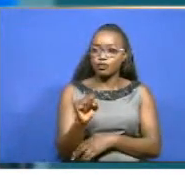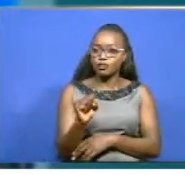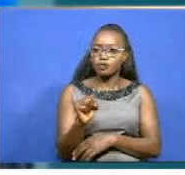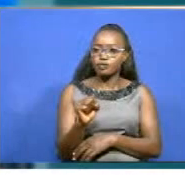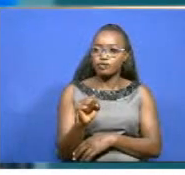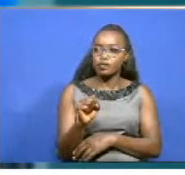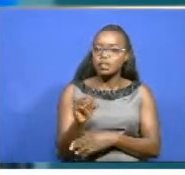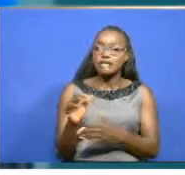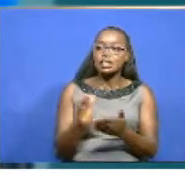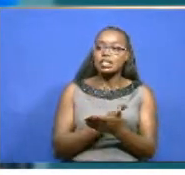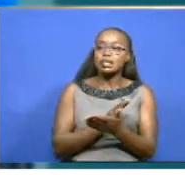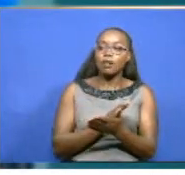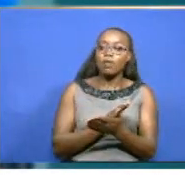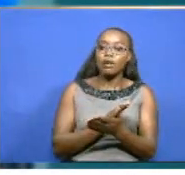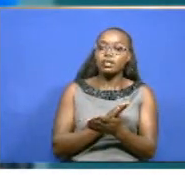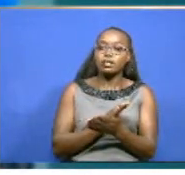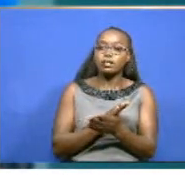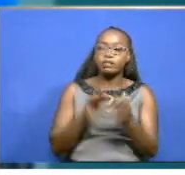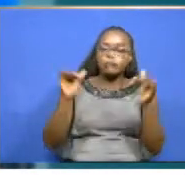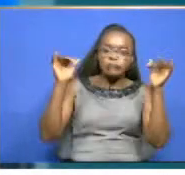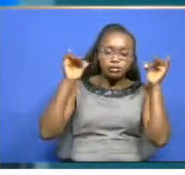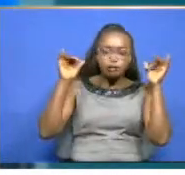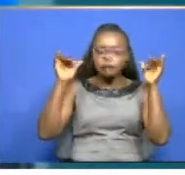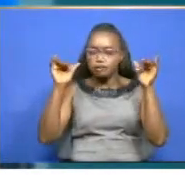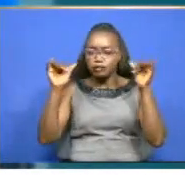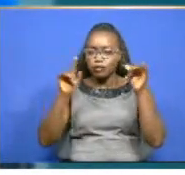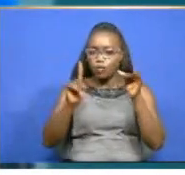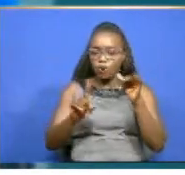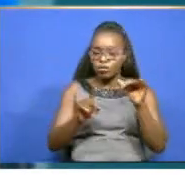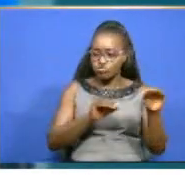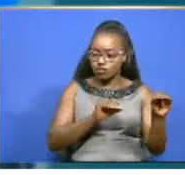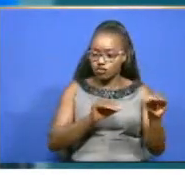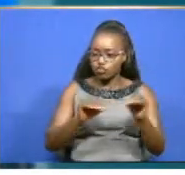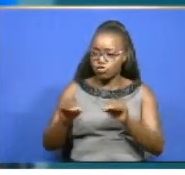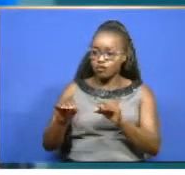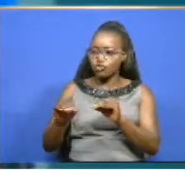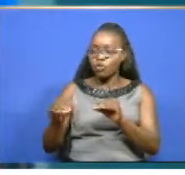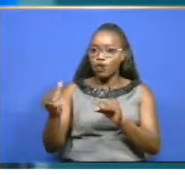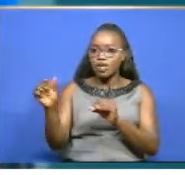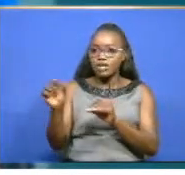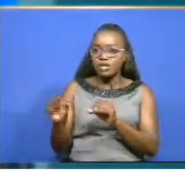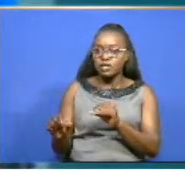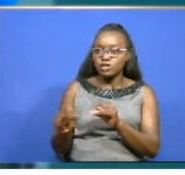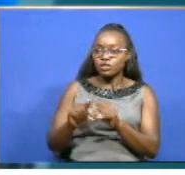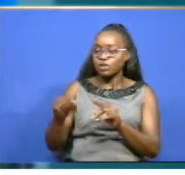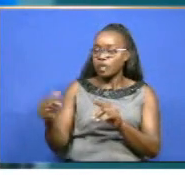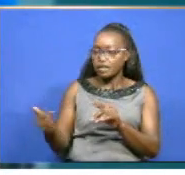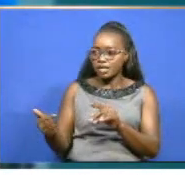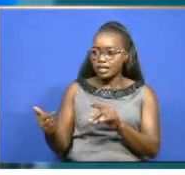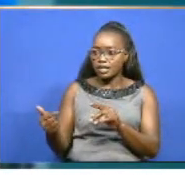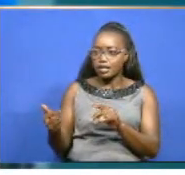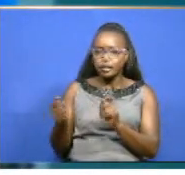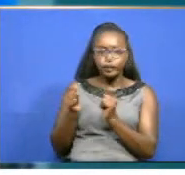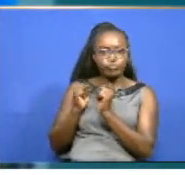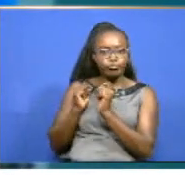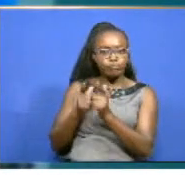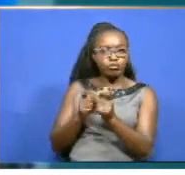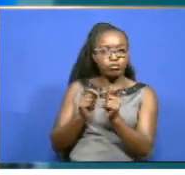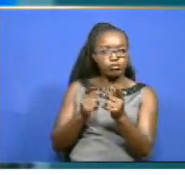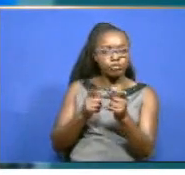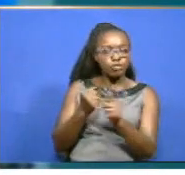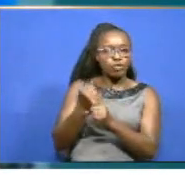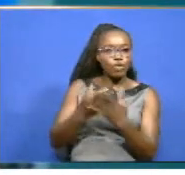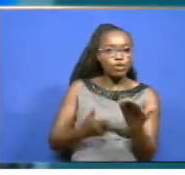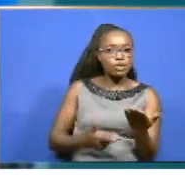someone grazing from one part of the region will go to another part with their guns. What are they gonna do? Slaughter people. It happened in